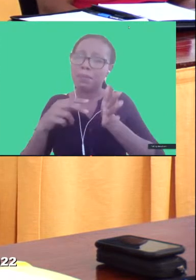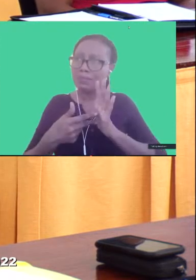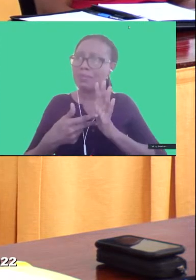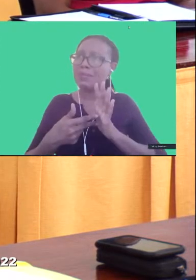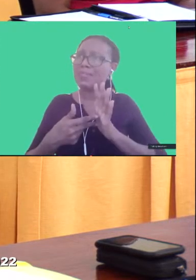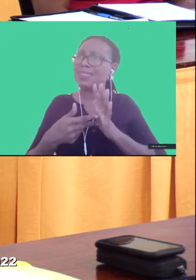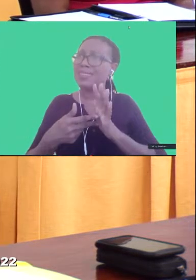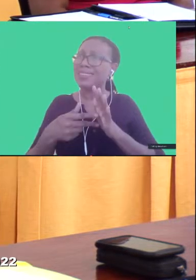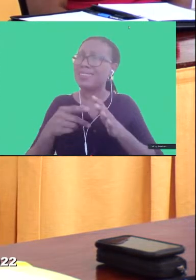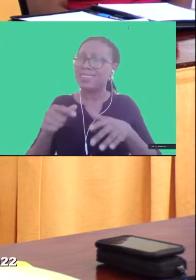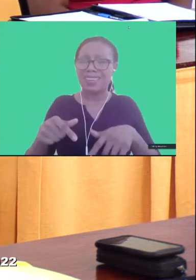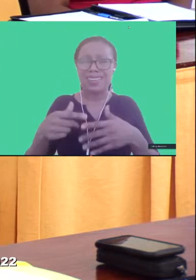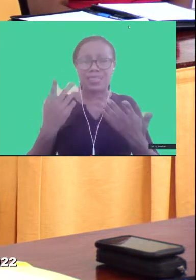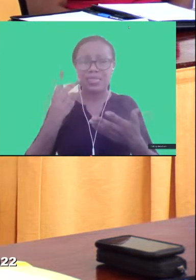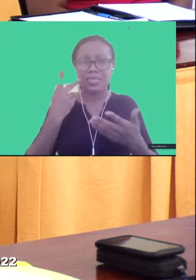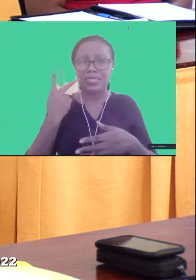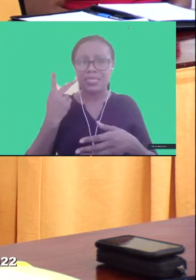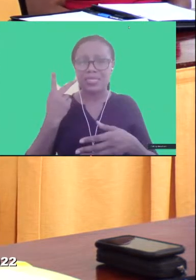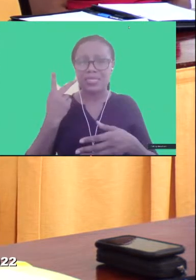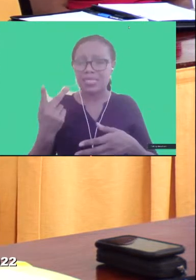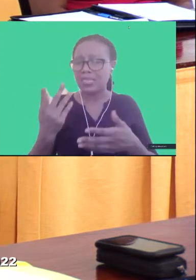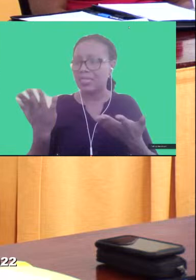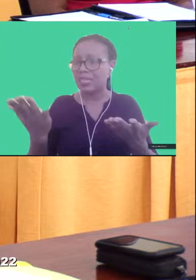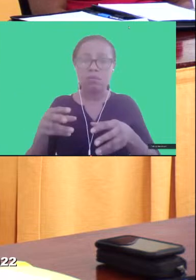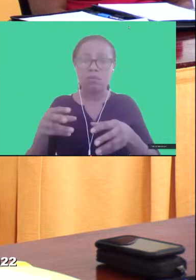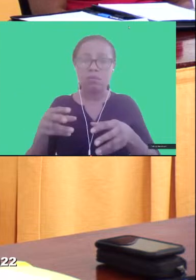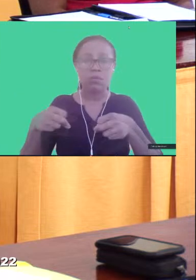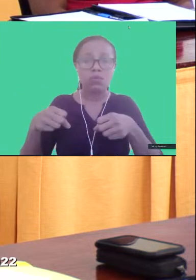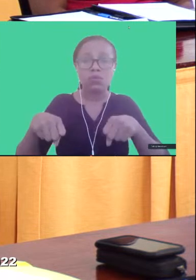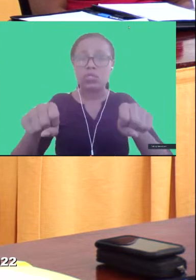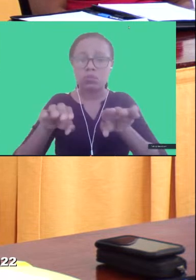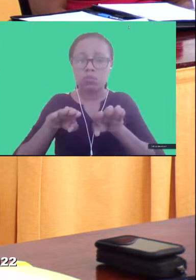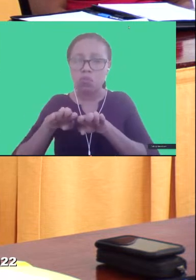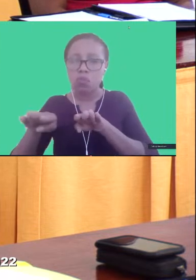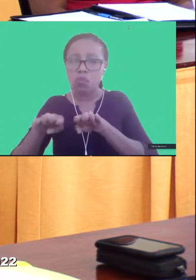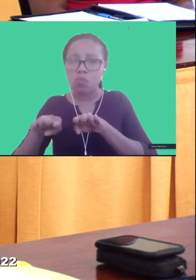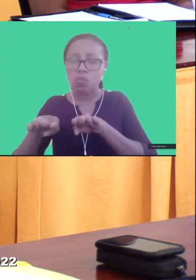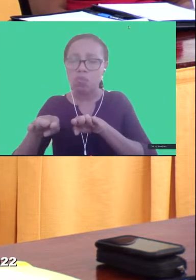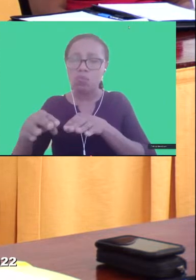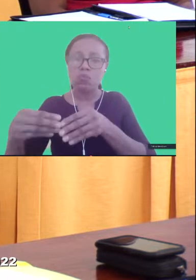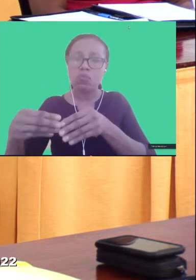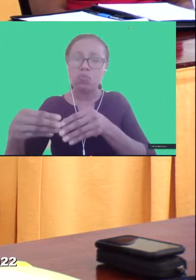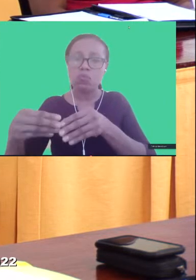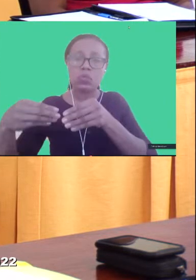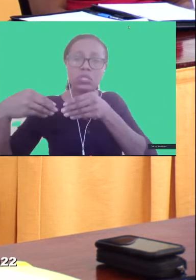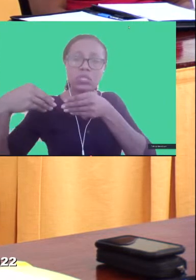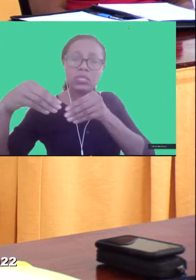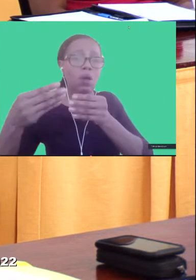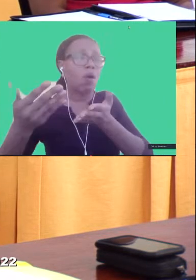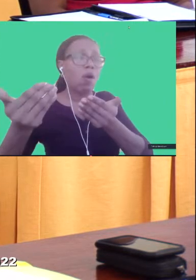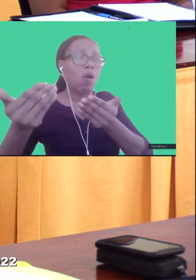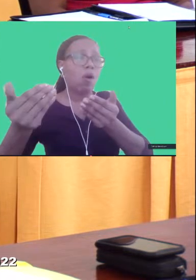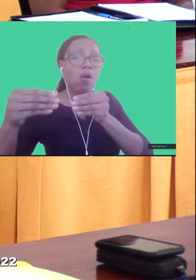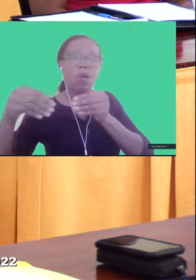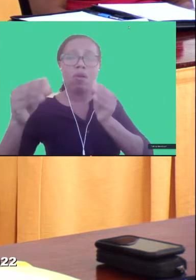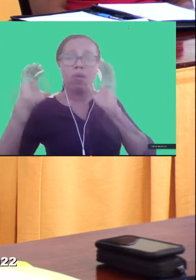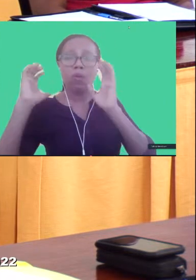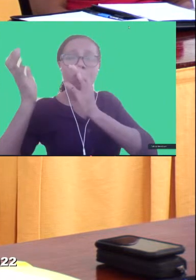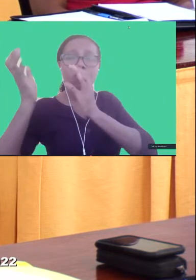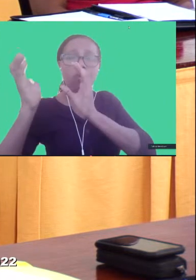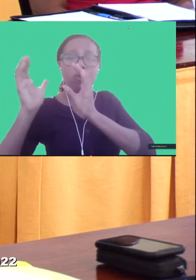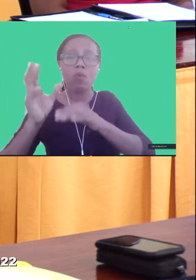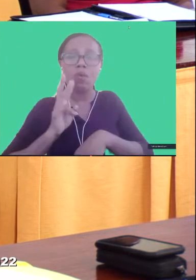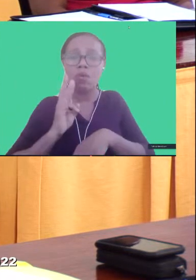basis alongside the streets. Guys and ladies who are trying to earn a living but